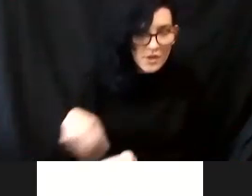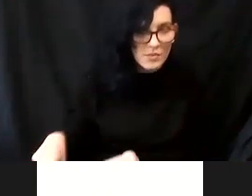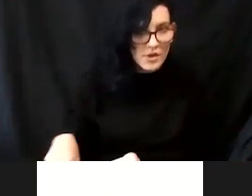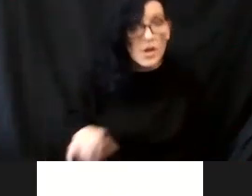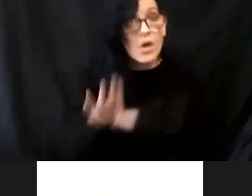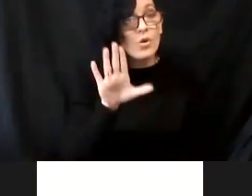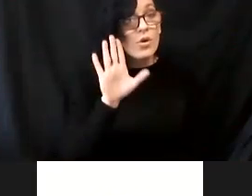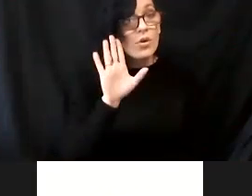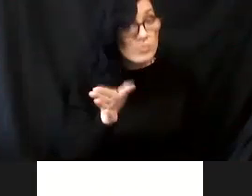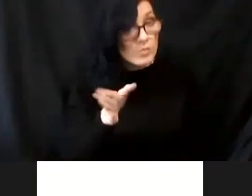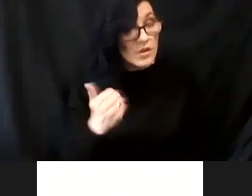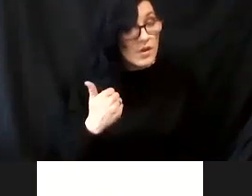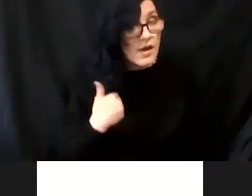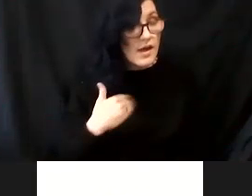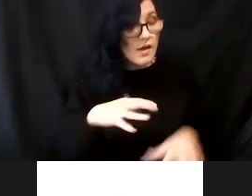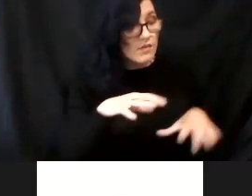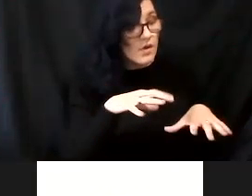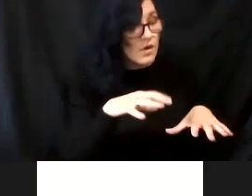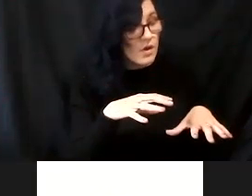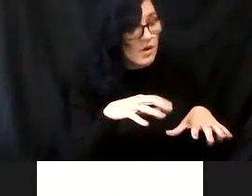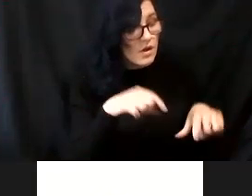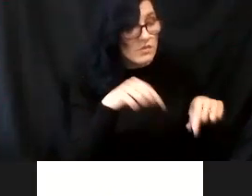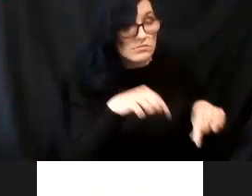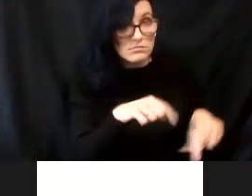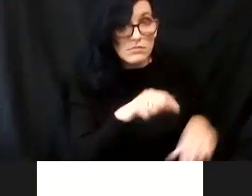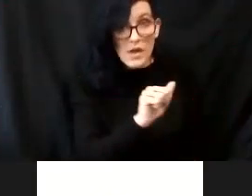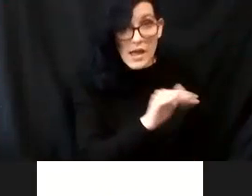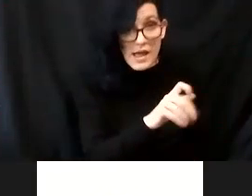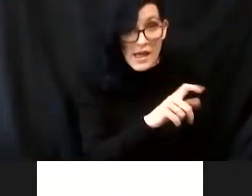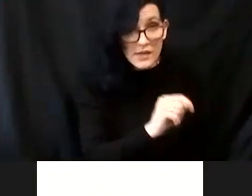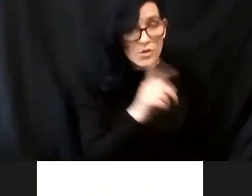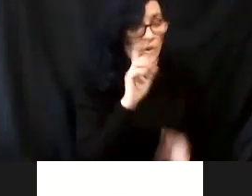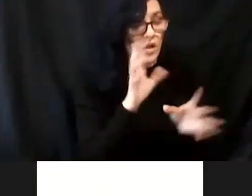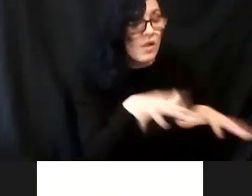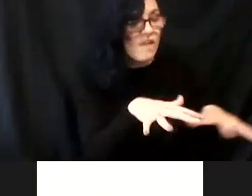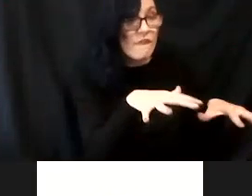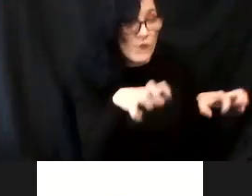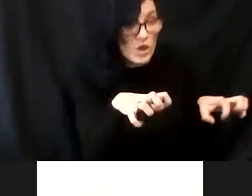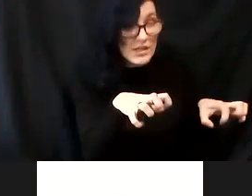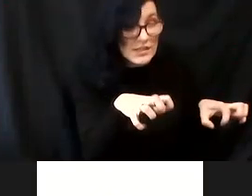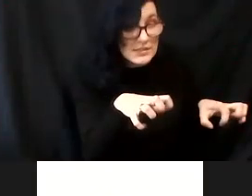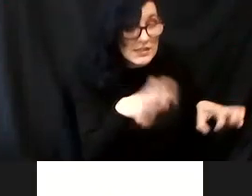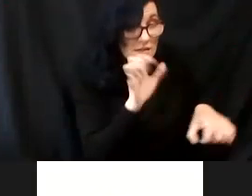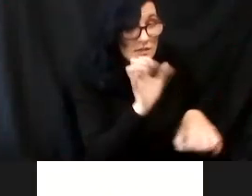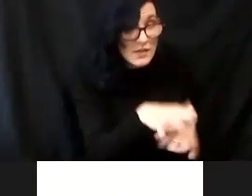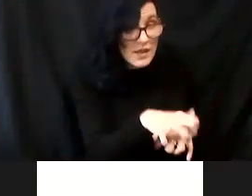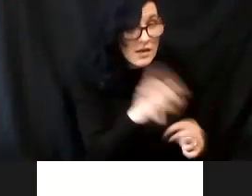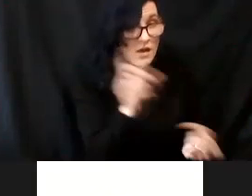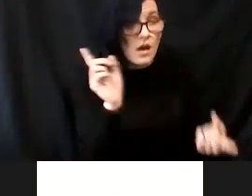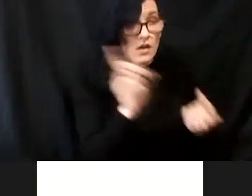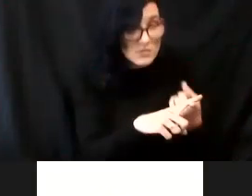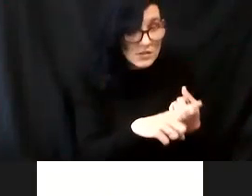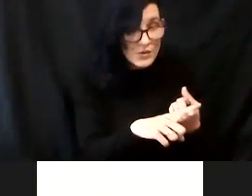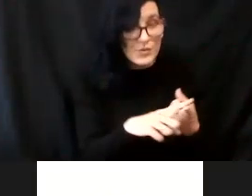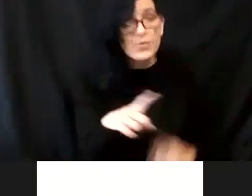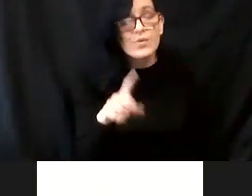collections until September 30th, 2020. So anything that has already